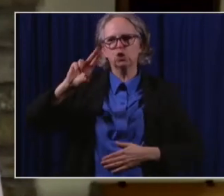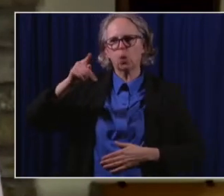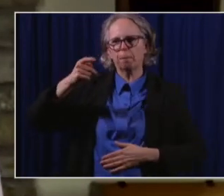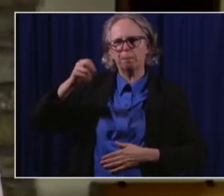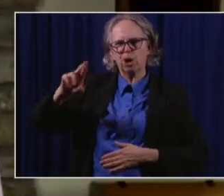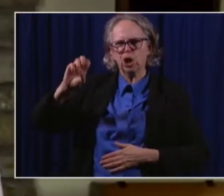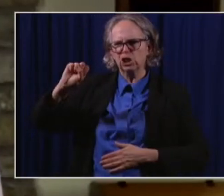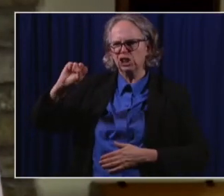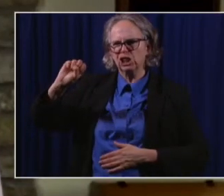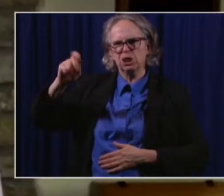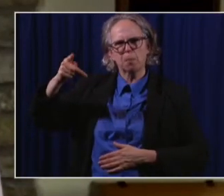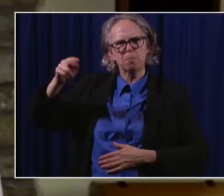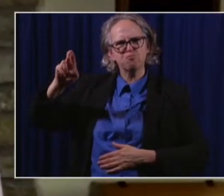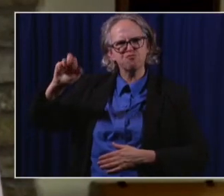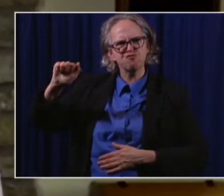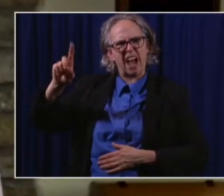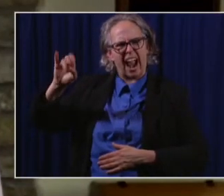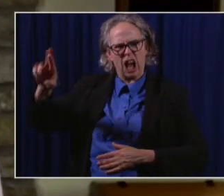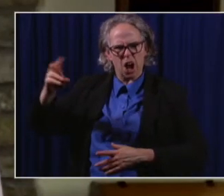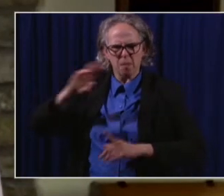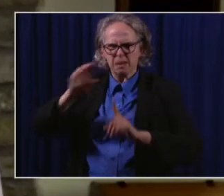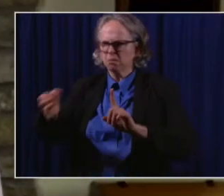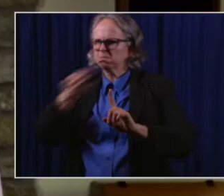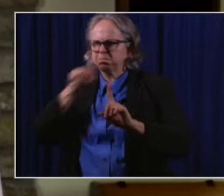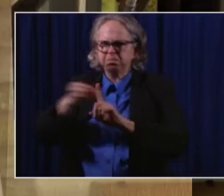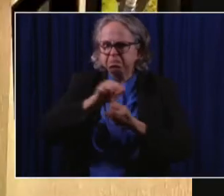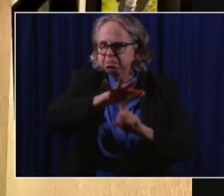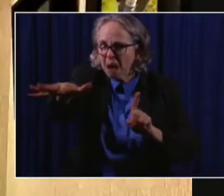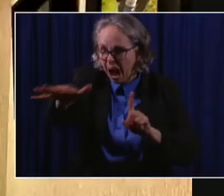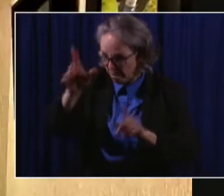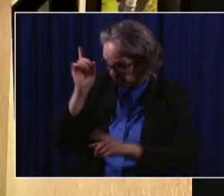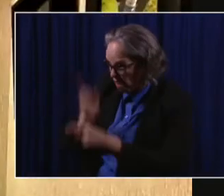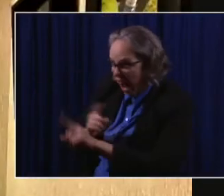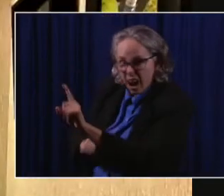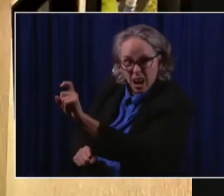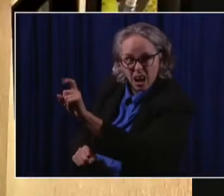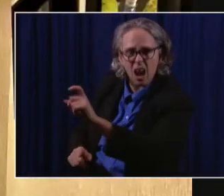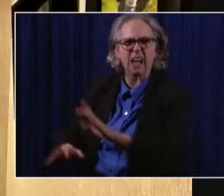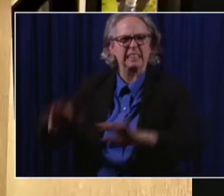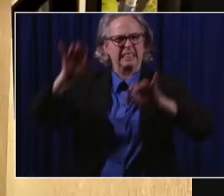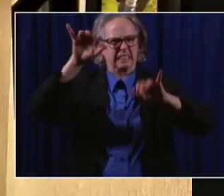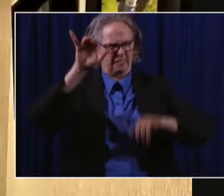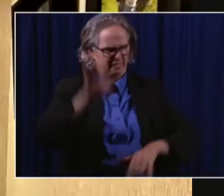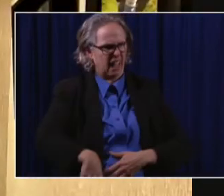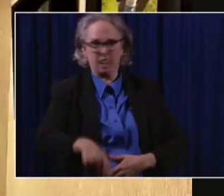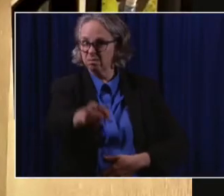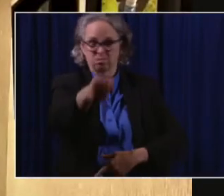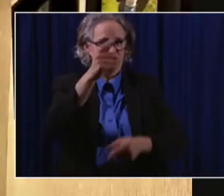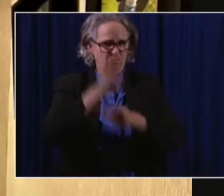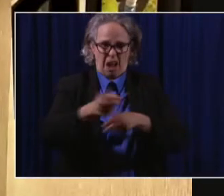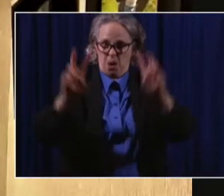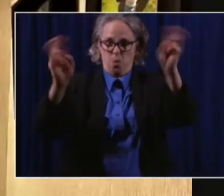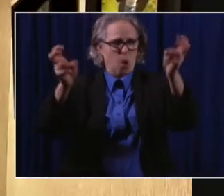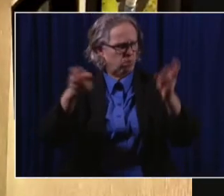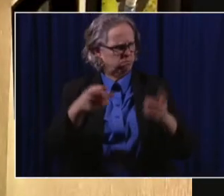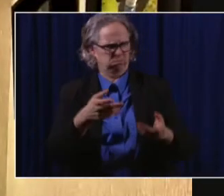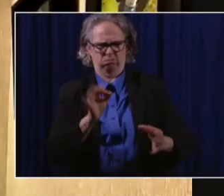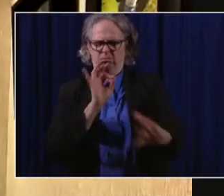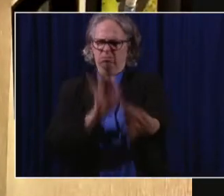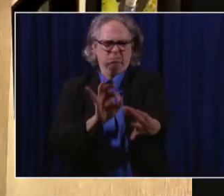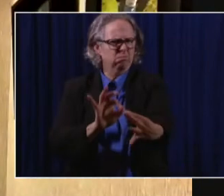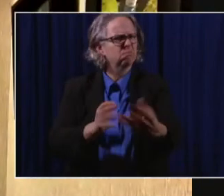or you want to add anything to that? Yeah, no, I think that covers it. I mean, I on behalf